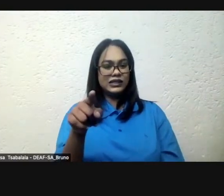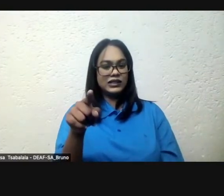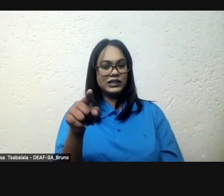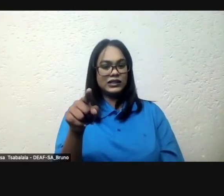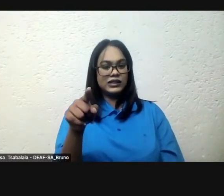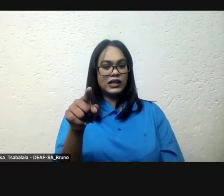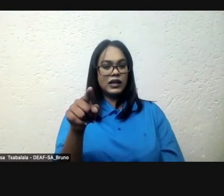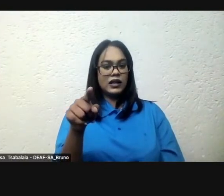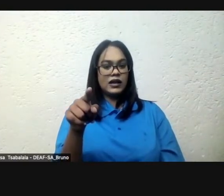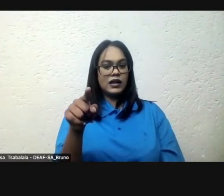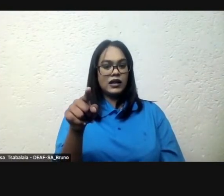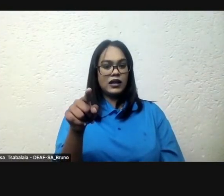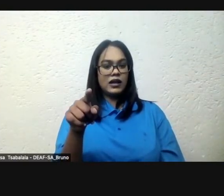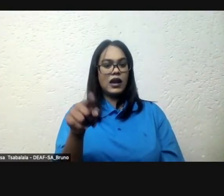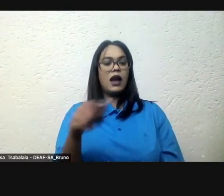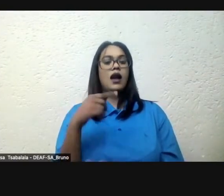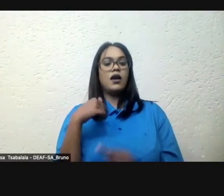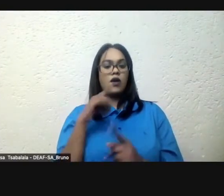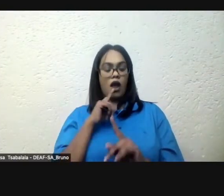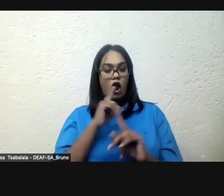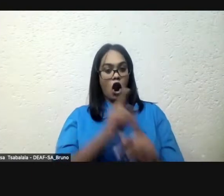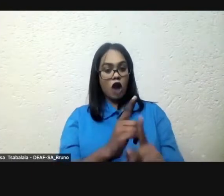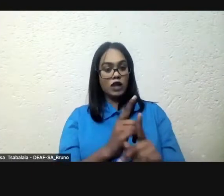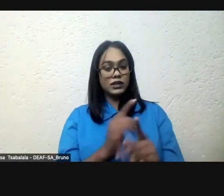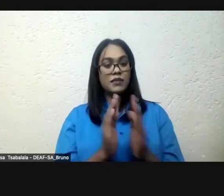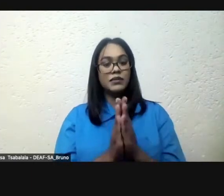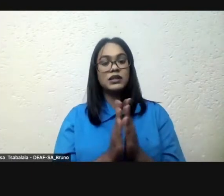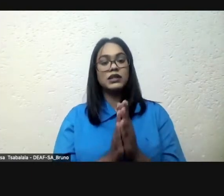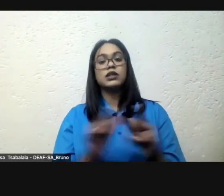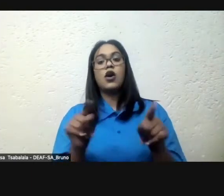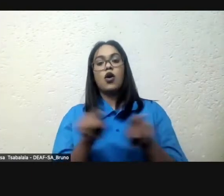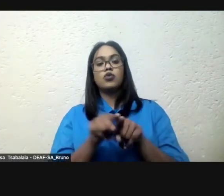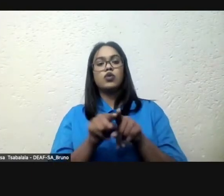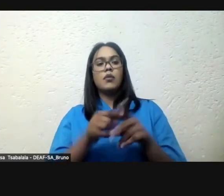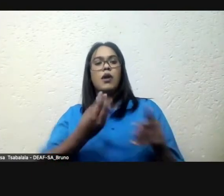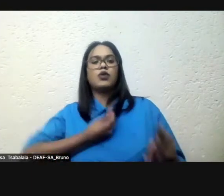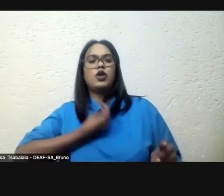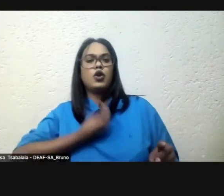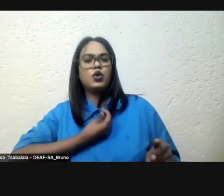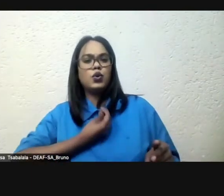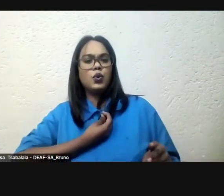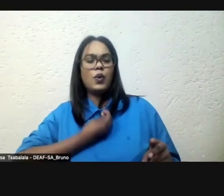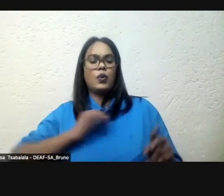as Delta? Proportion of young women, vaccine escape,